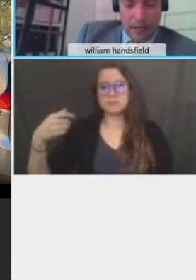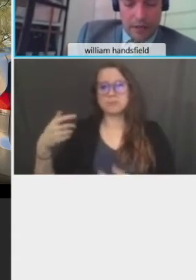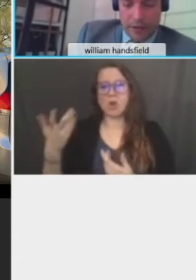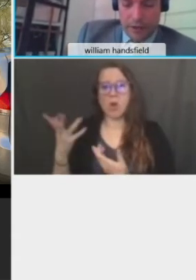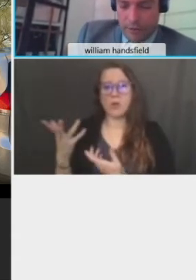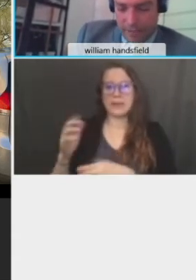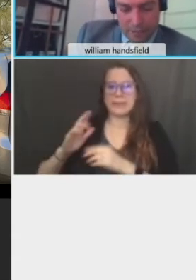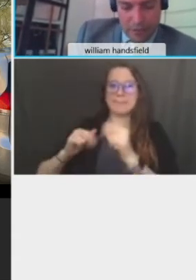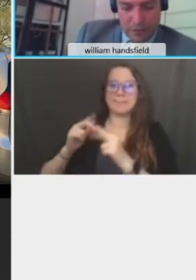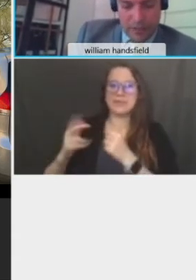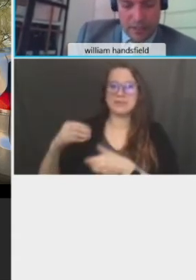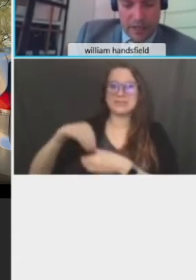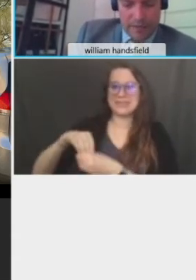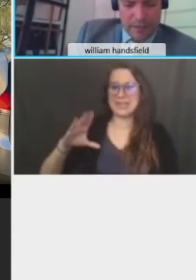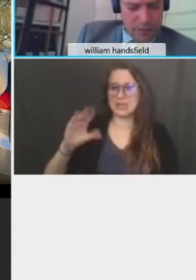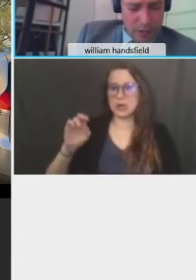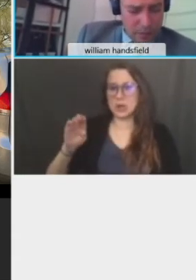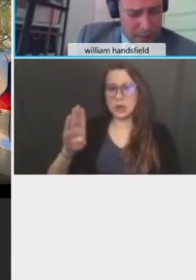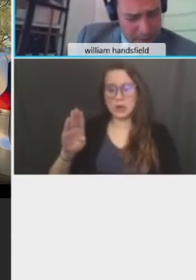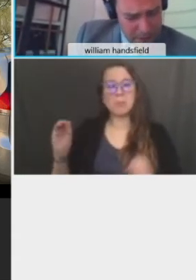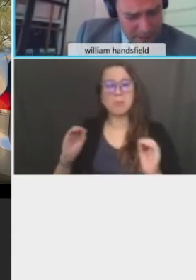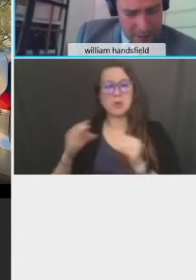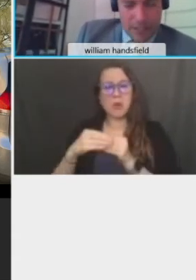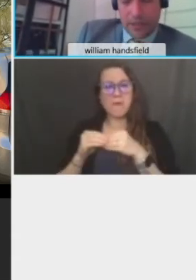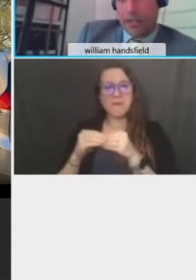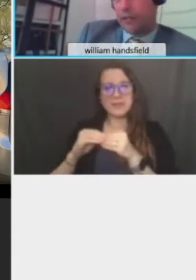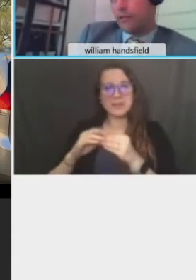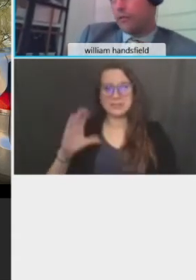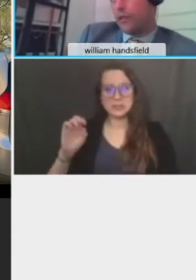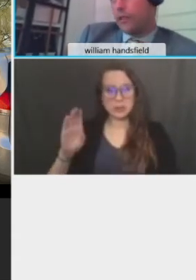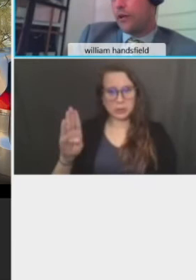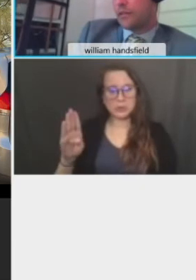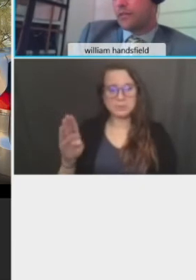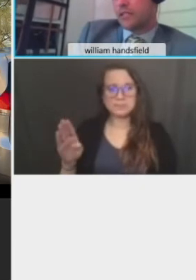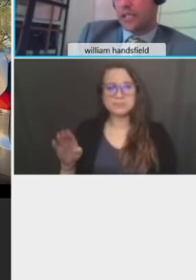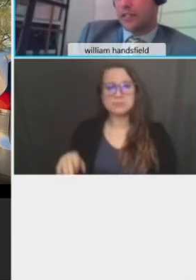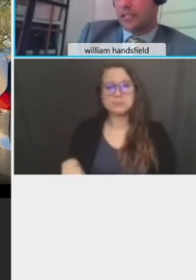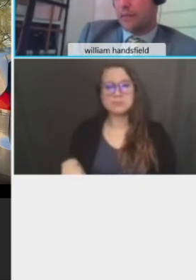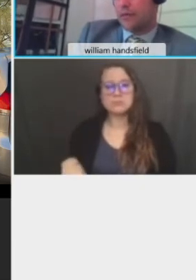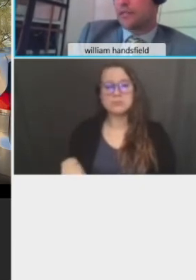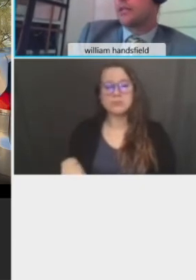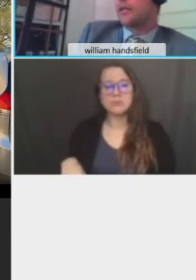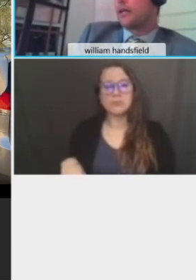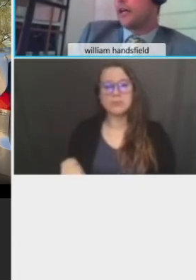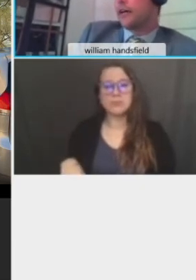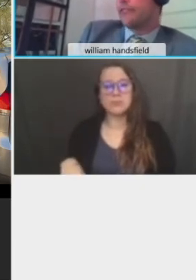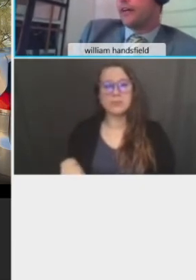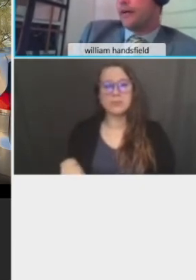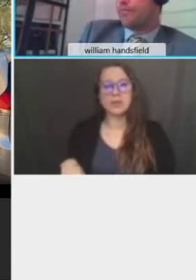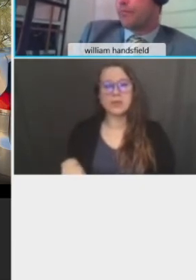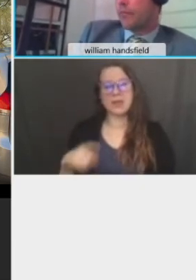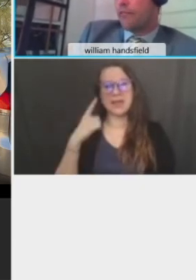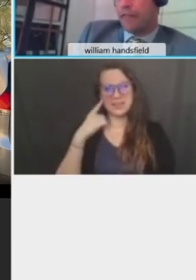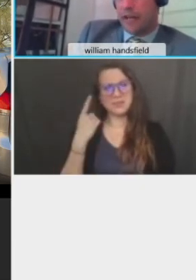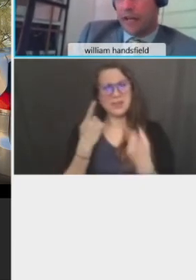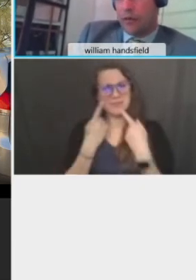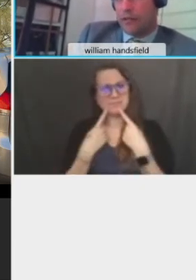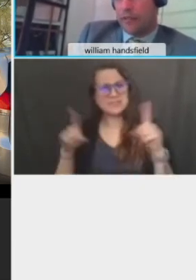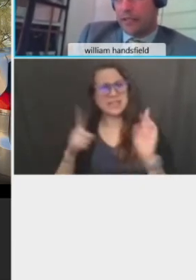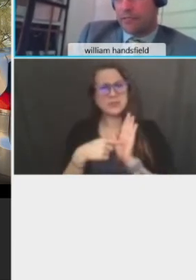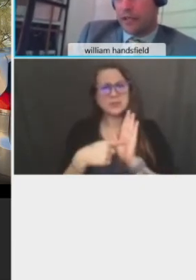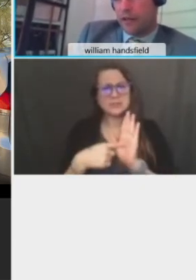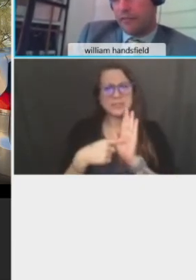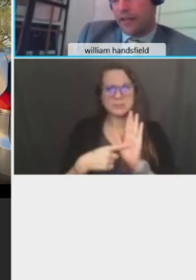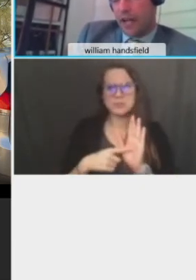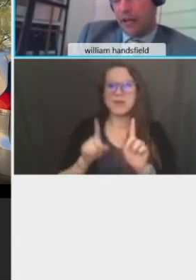curbs. There are no flex posts. This one's also parking protected, but I think that we do have some successful examples of very high